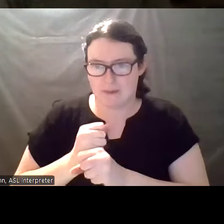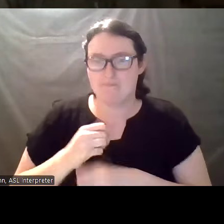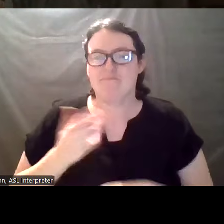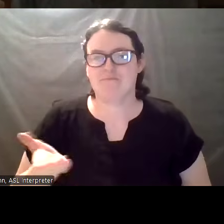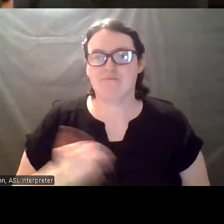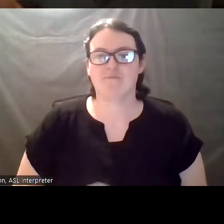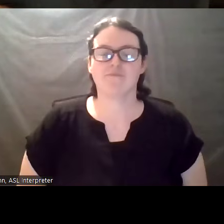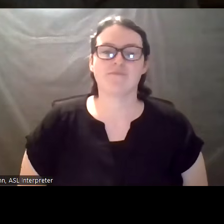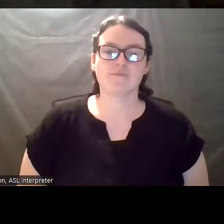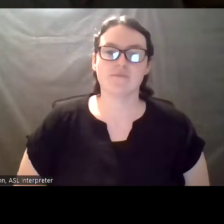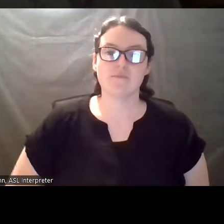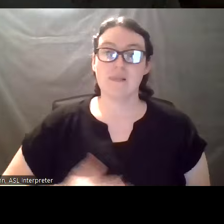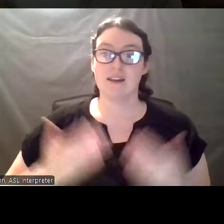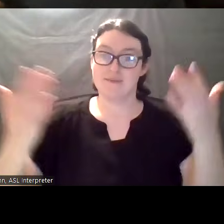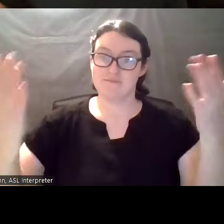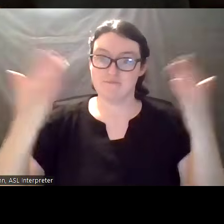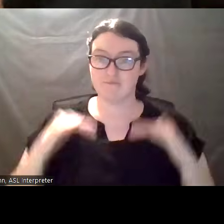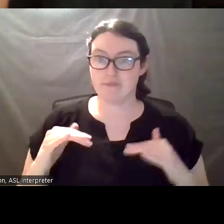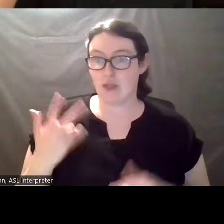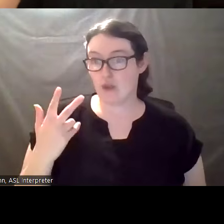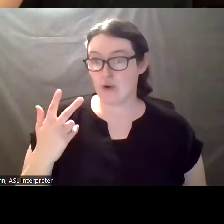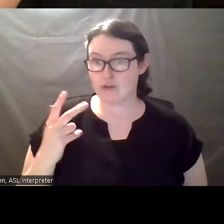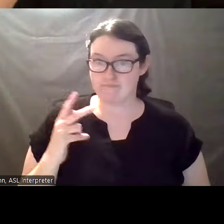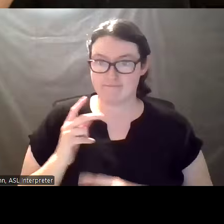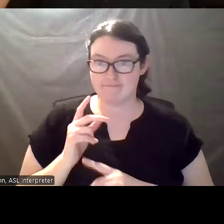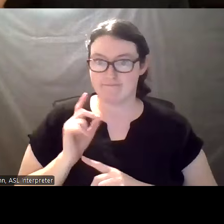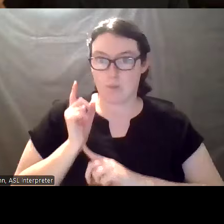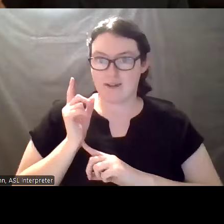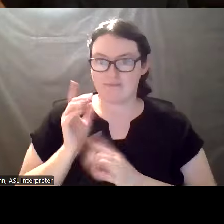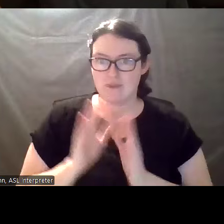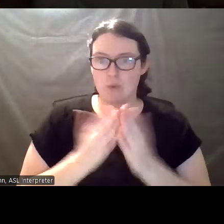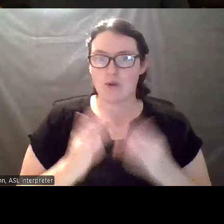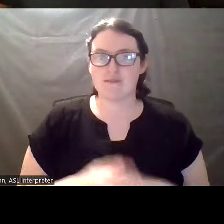Okay, now our third moment, a goddess who's brewing.